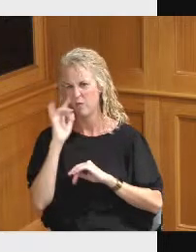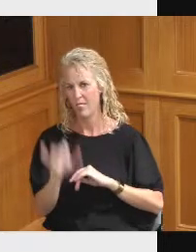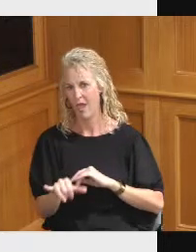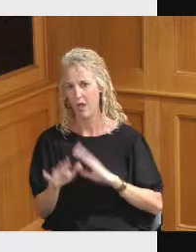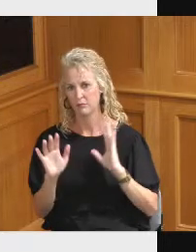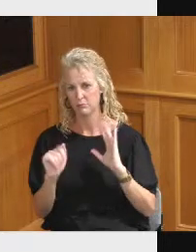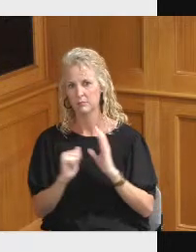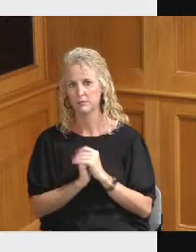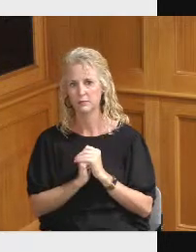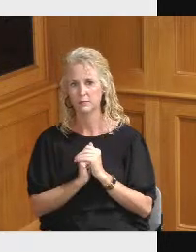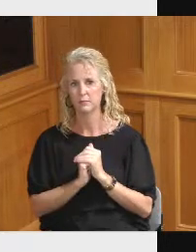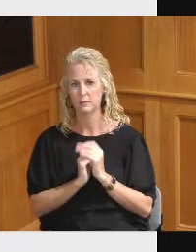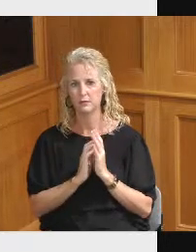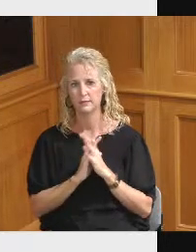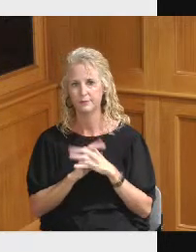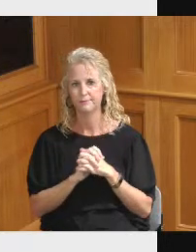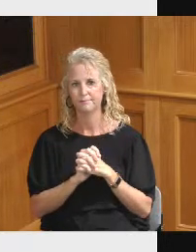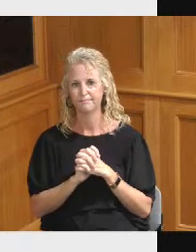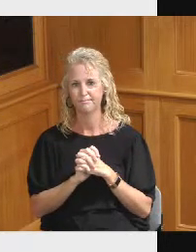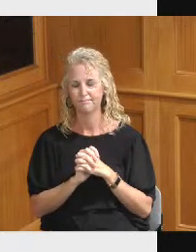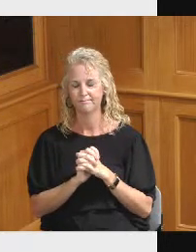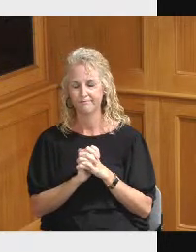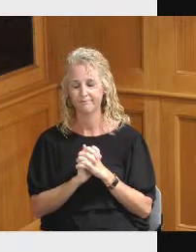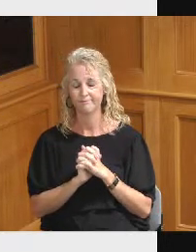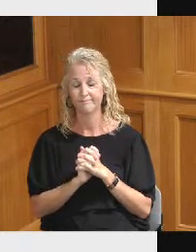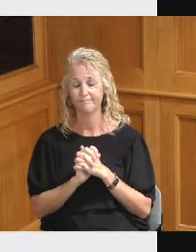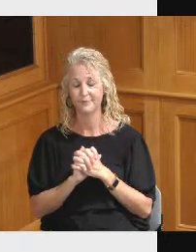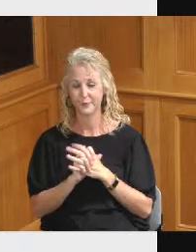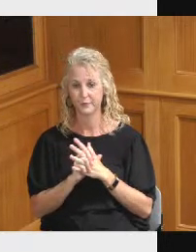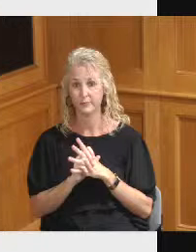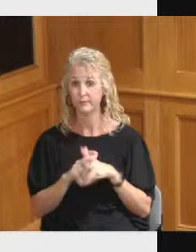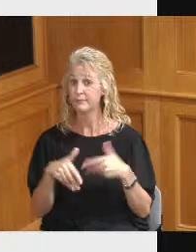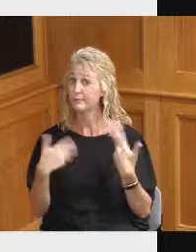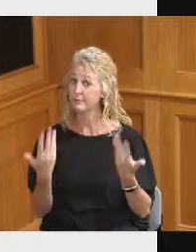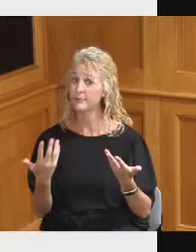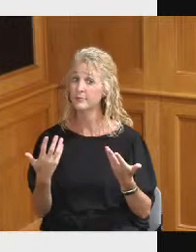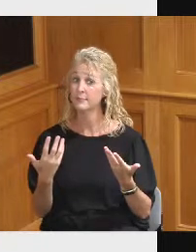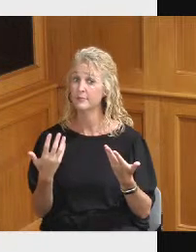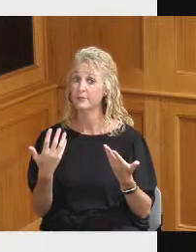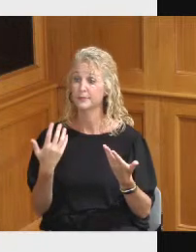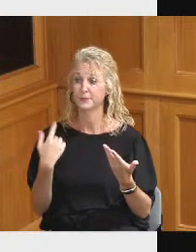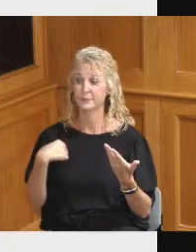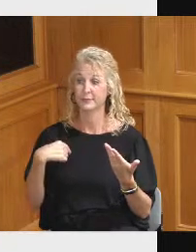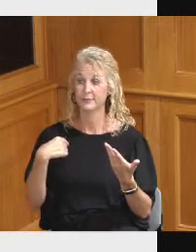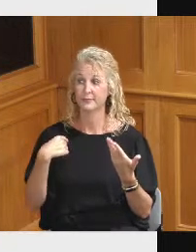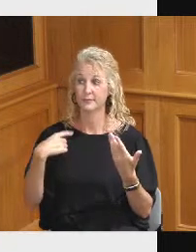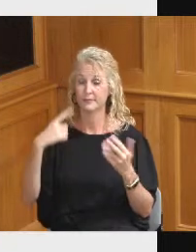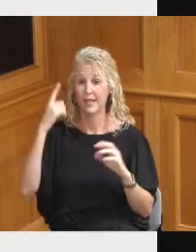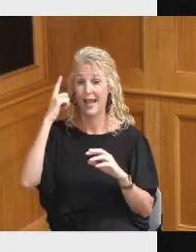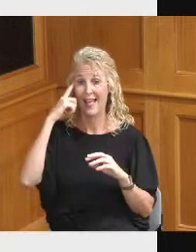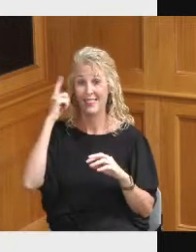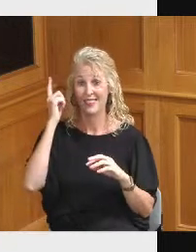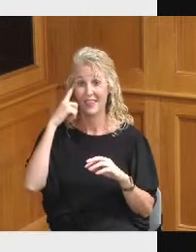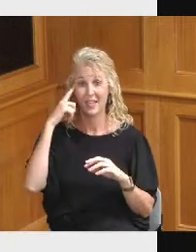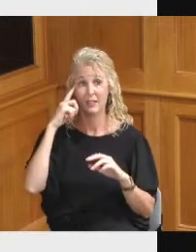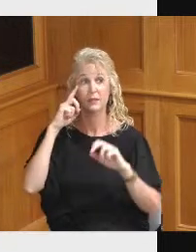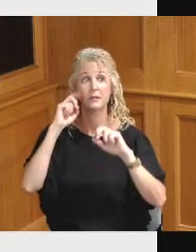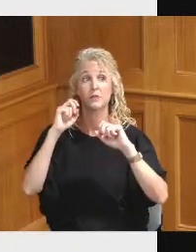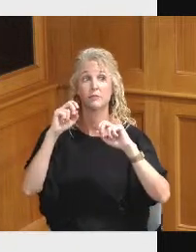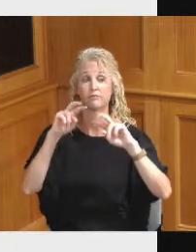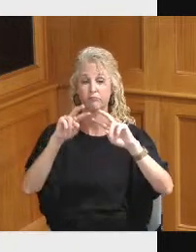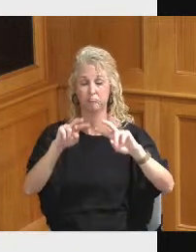just not worth going into right now. And then I think we would take it in chunks and say, and based